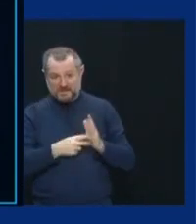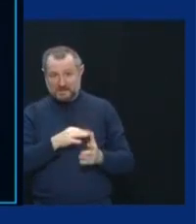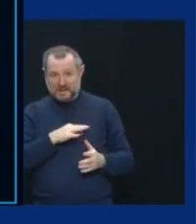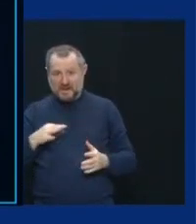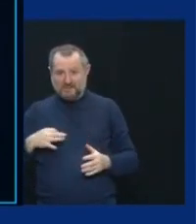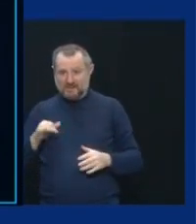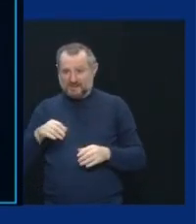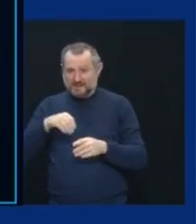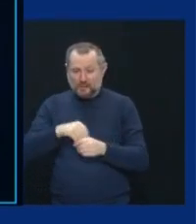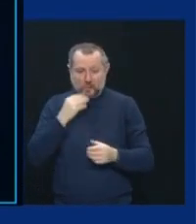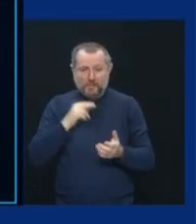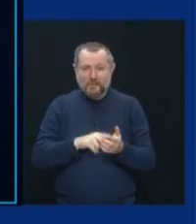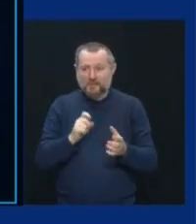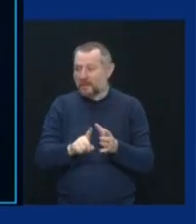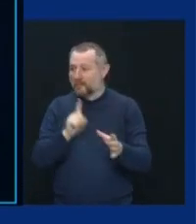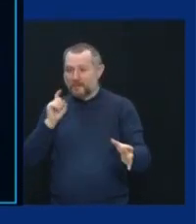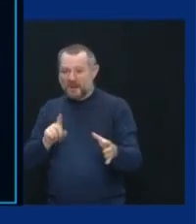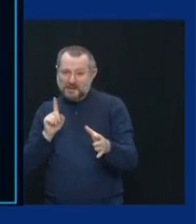in the nursing home.